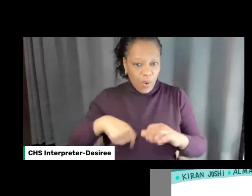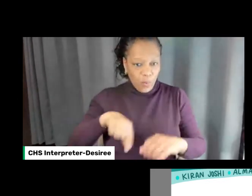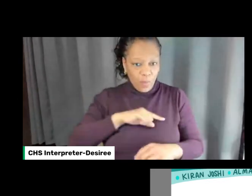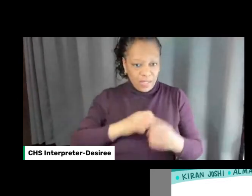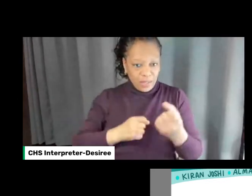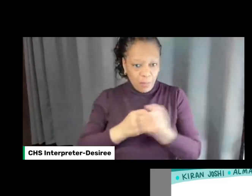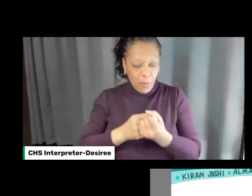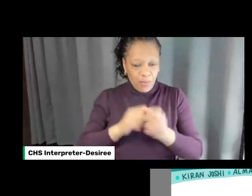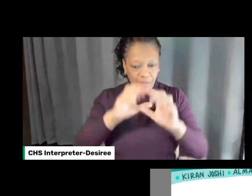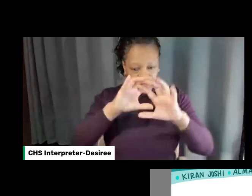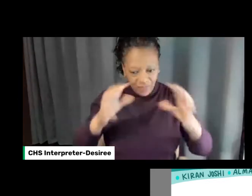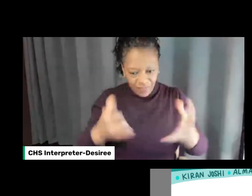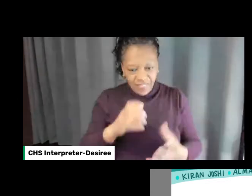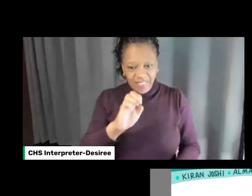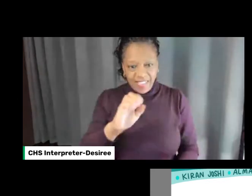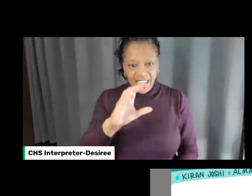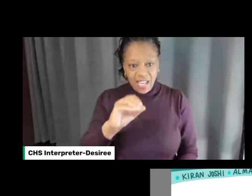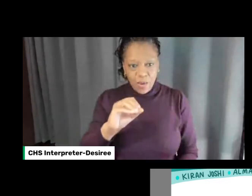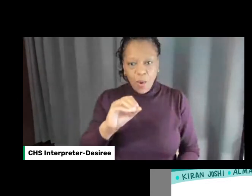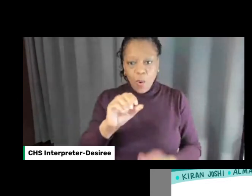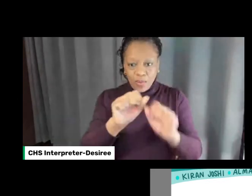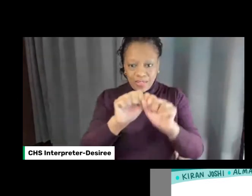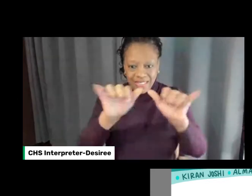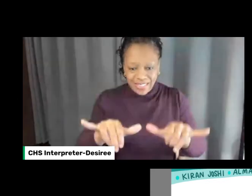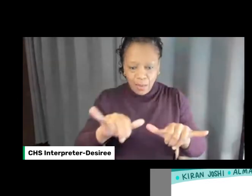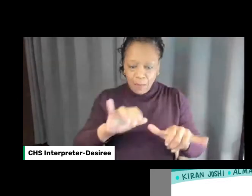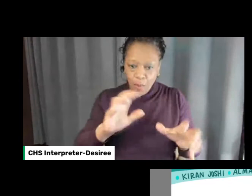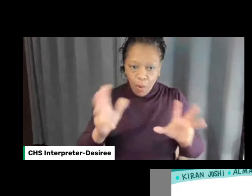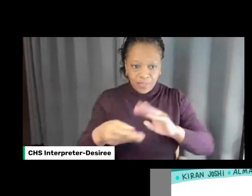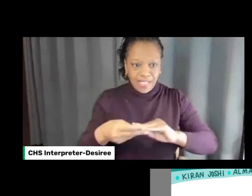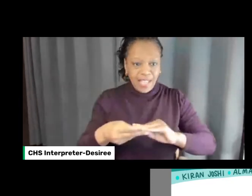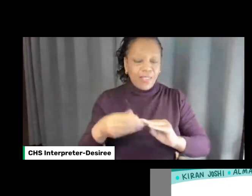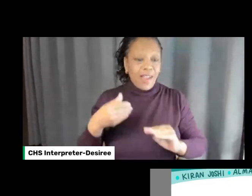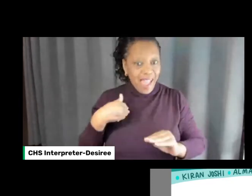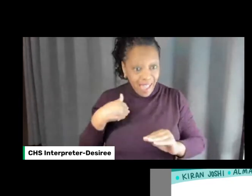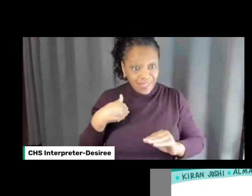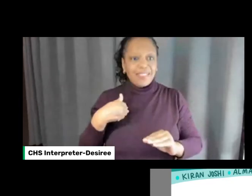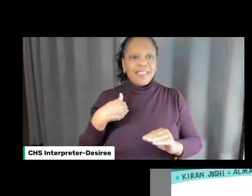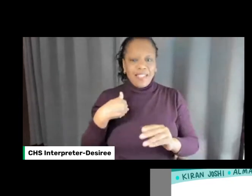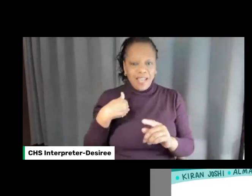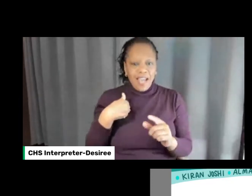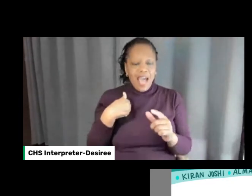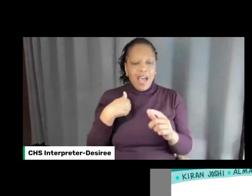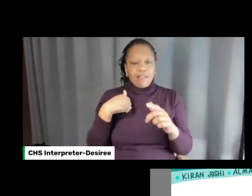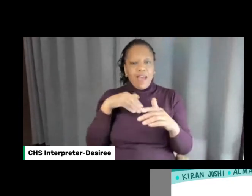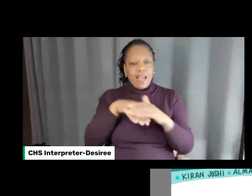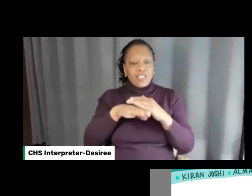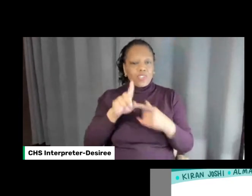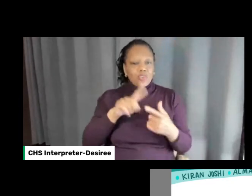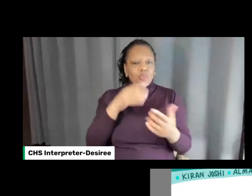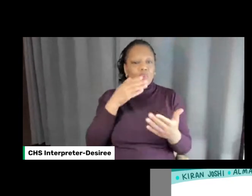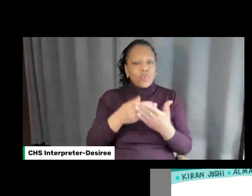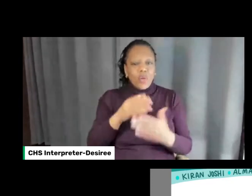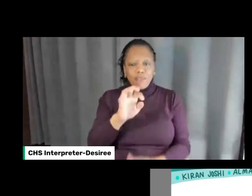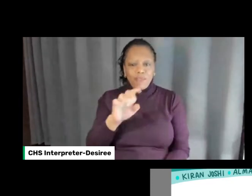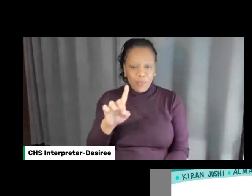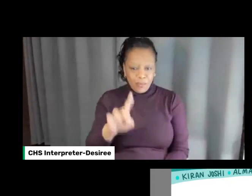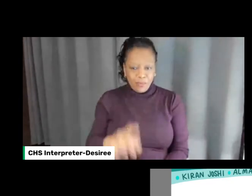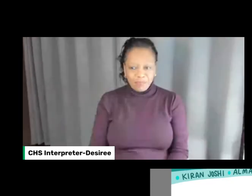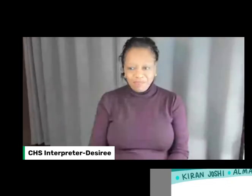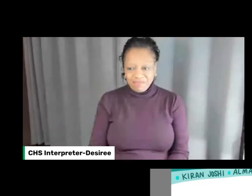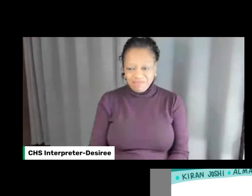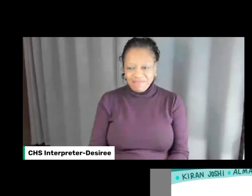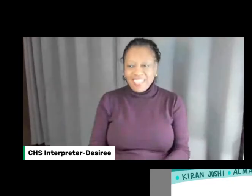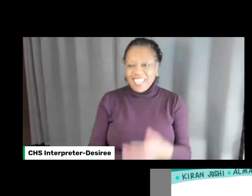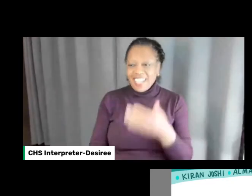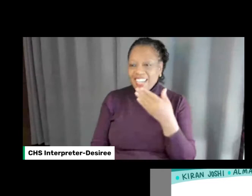support our residents in making sure they have access to good quality food. Thank you, Mara. I appreciate that intentionality